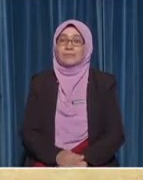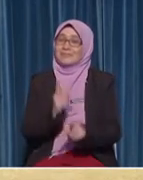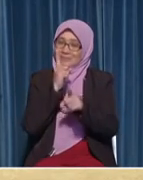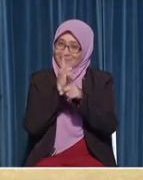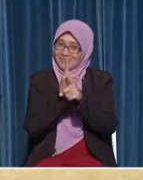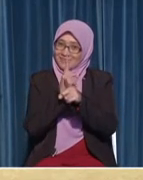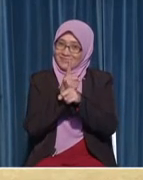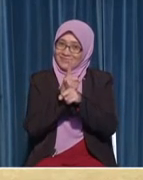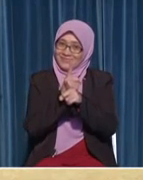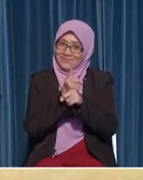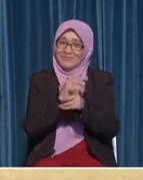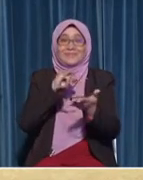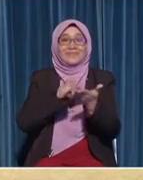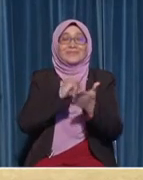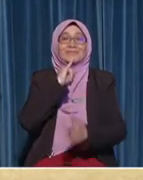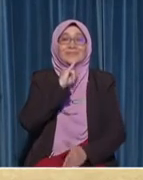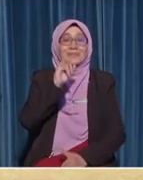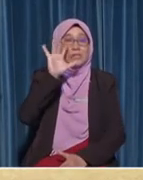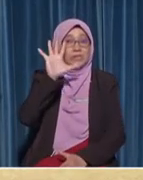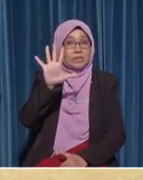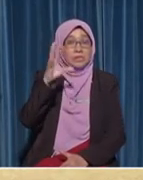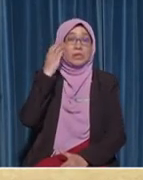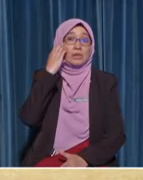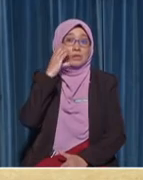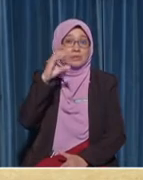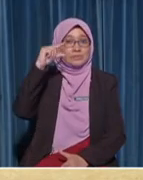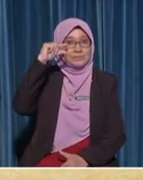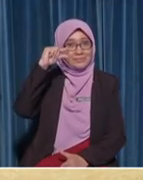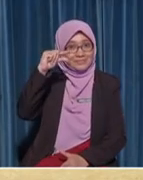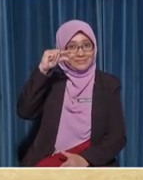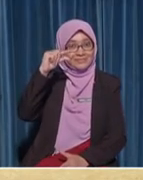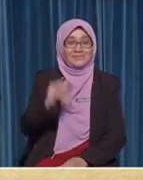Exactly, it is 500 grams.